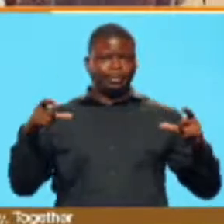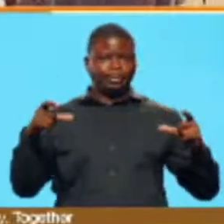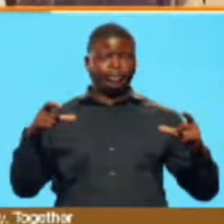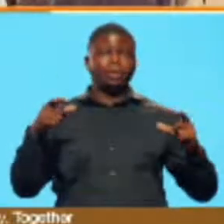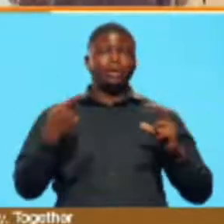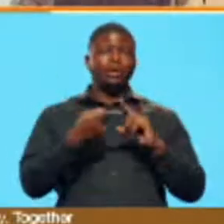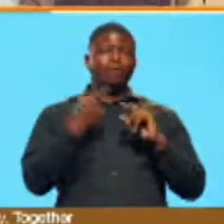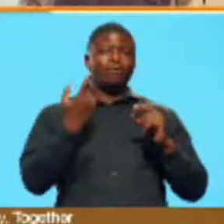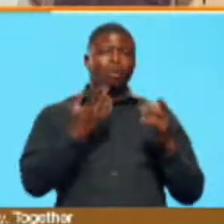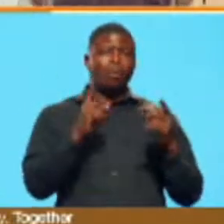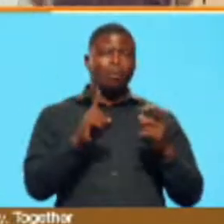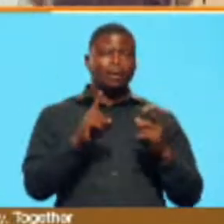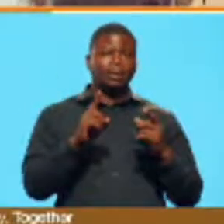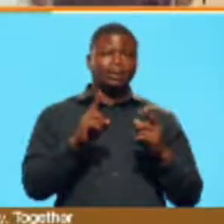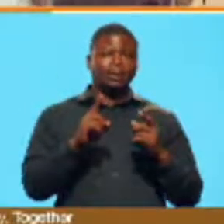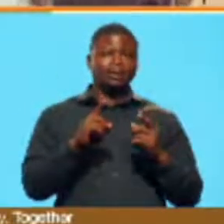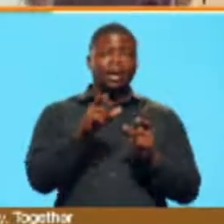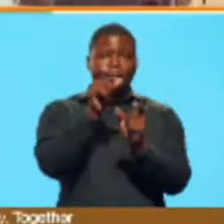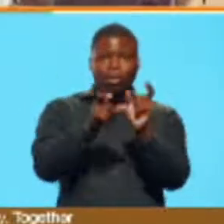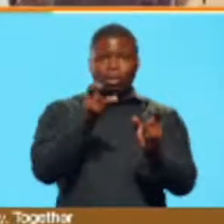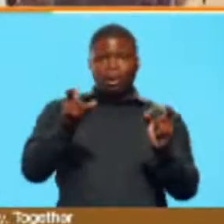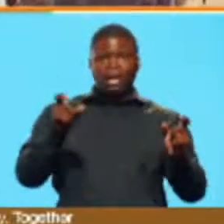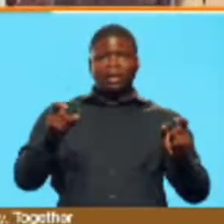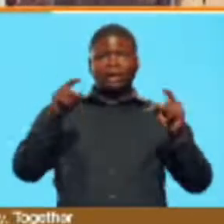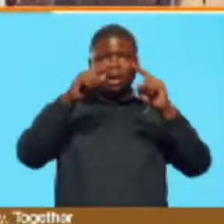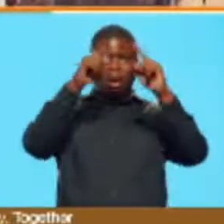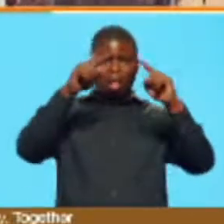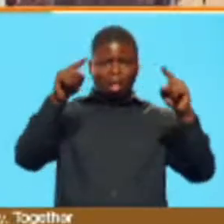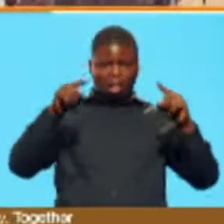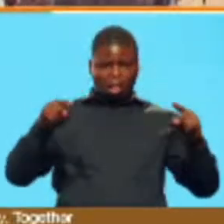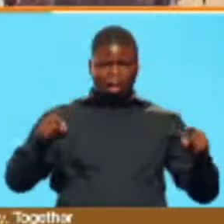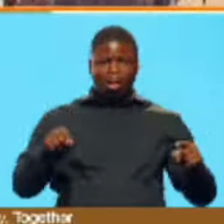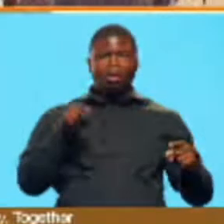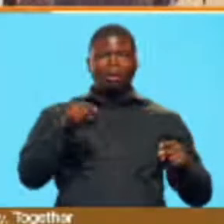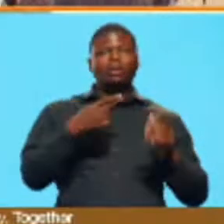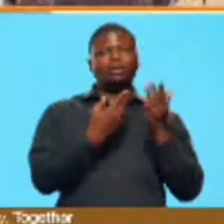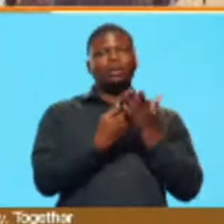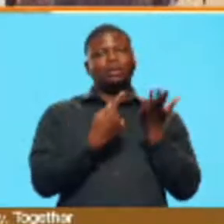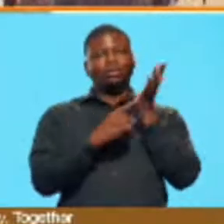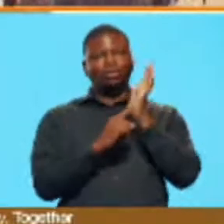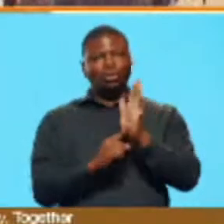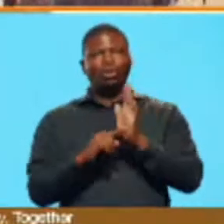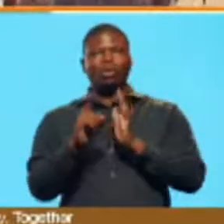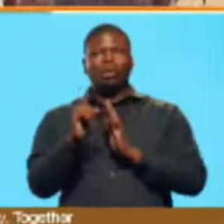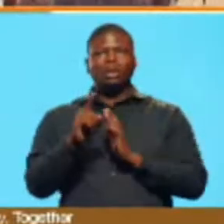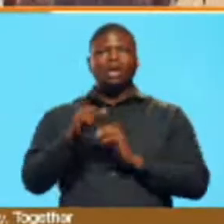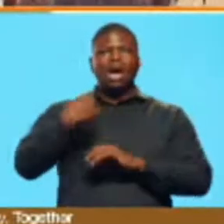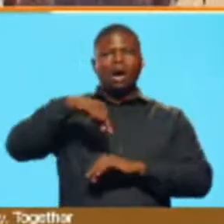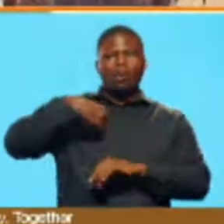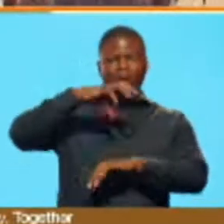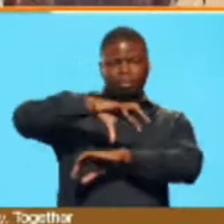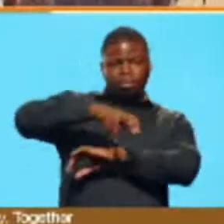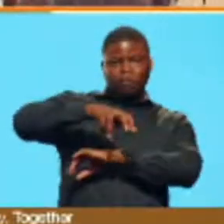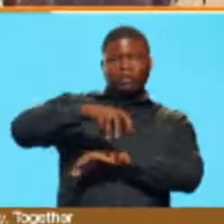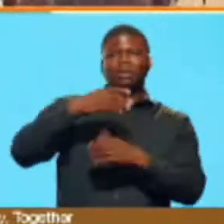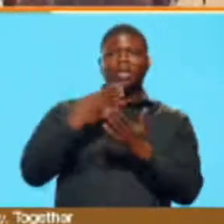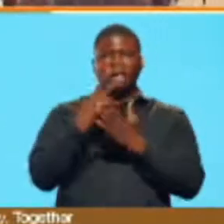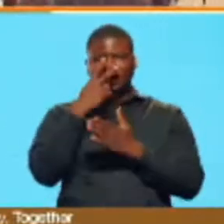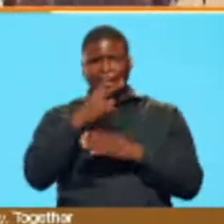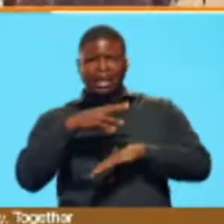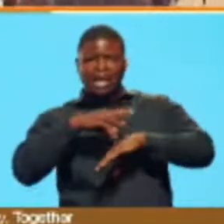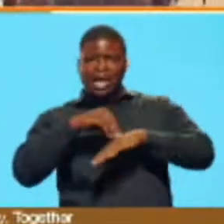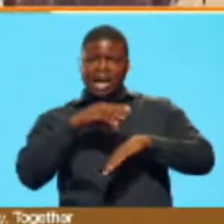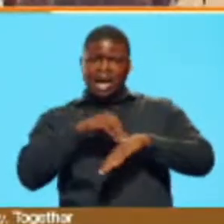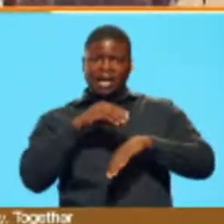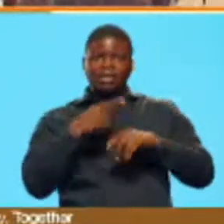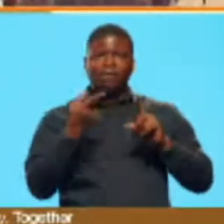from our population pyramids for our province. You can see now the age back from the